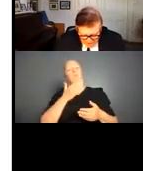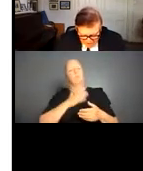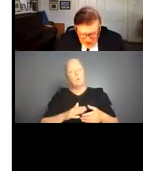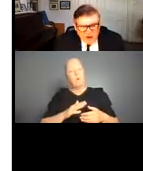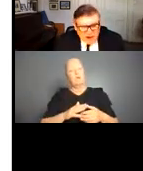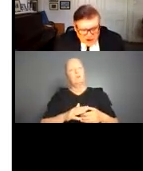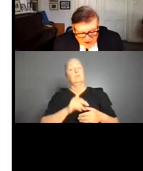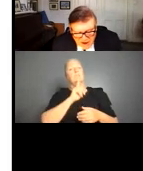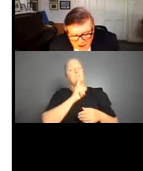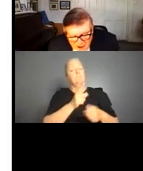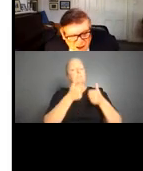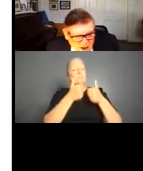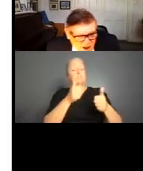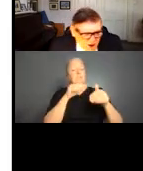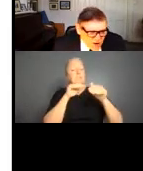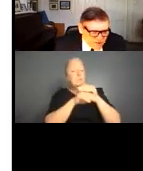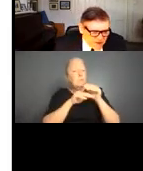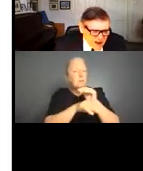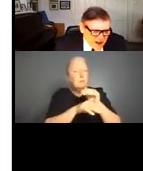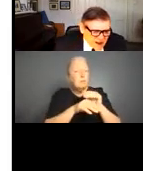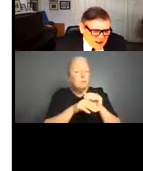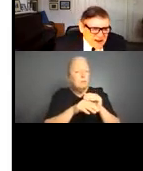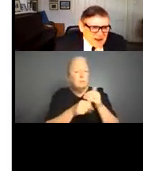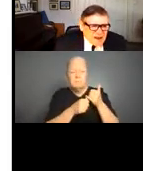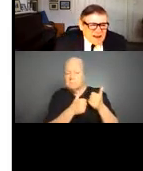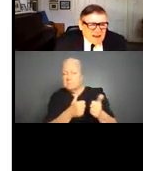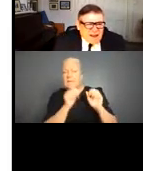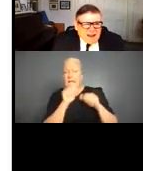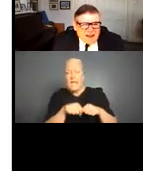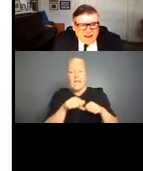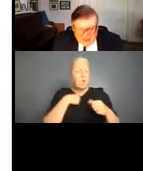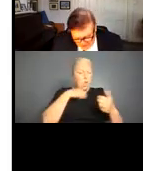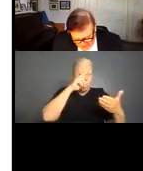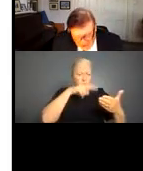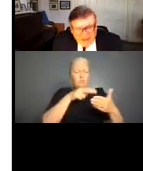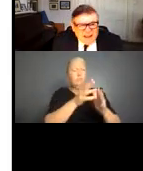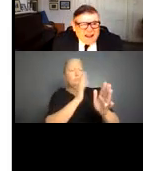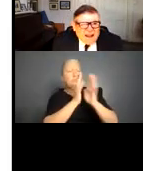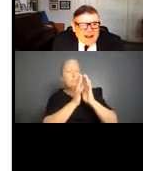There's an evaluation of